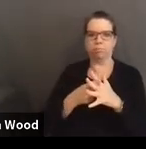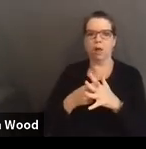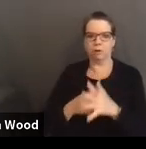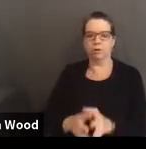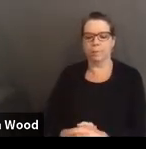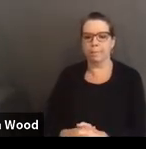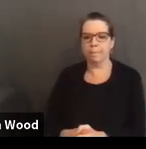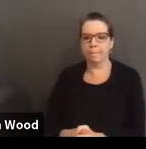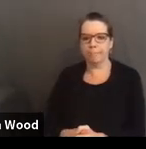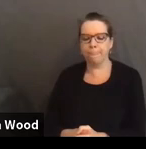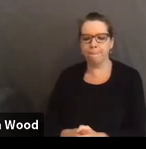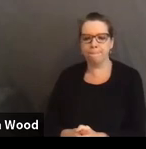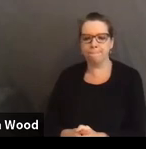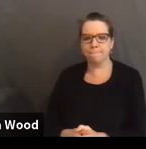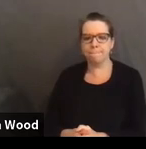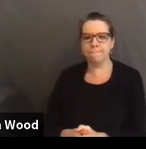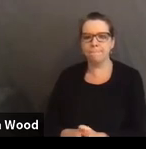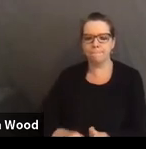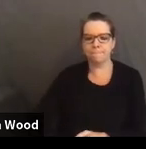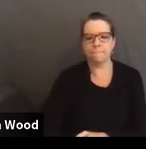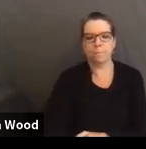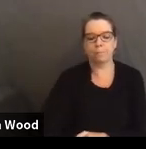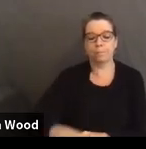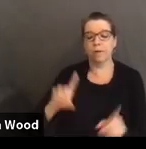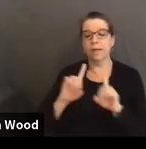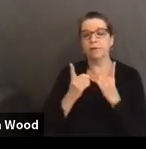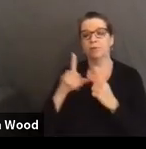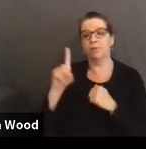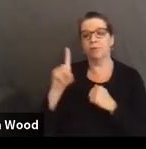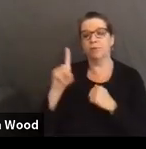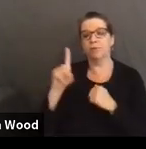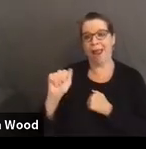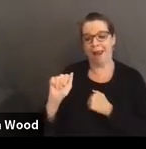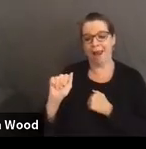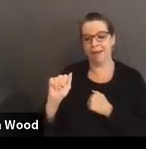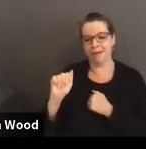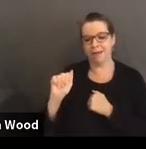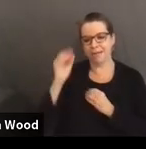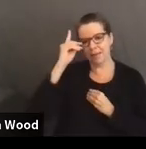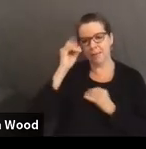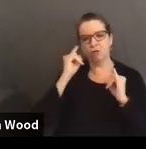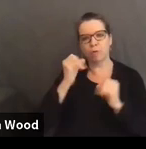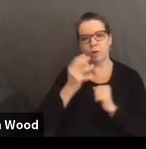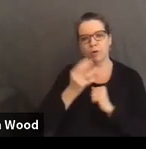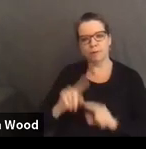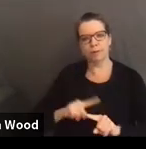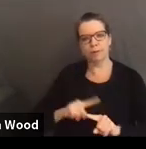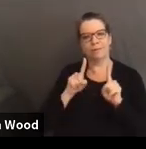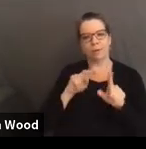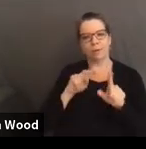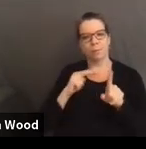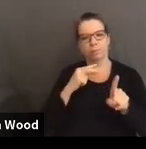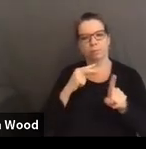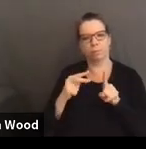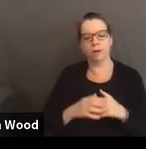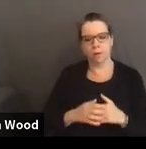next screen, Melissa. District A needs to think about instructional materials differently than before, but